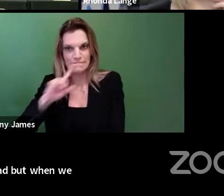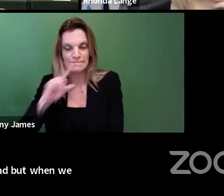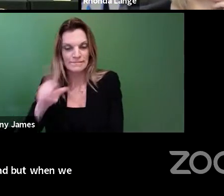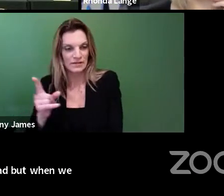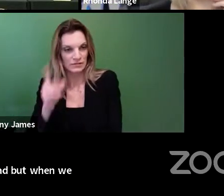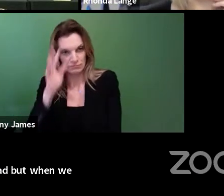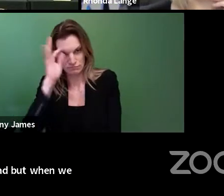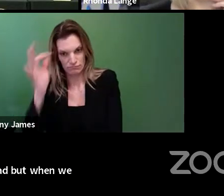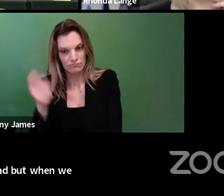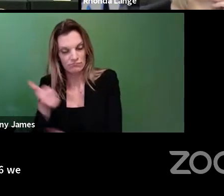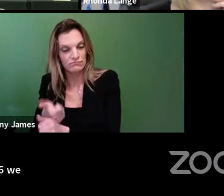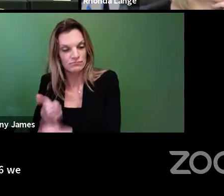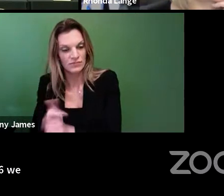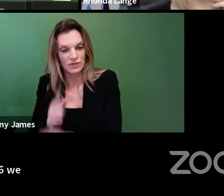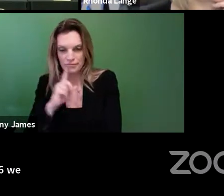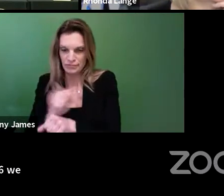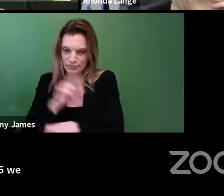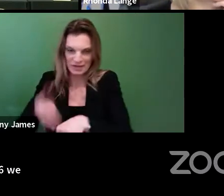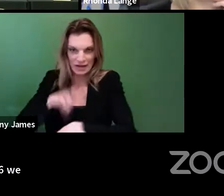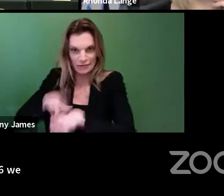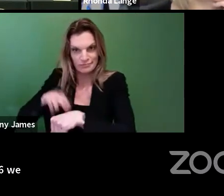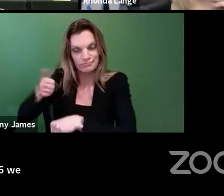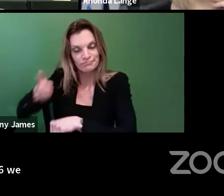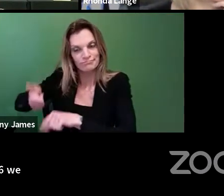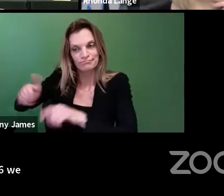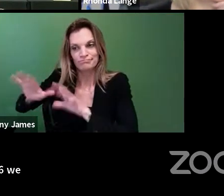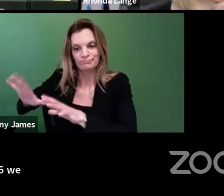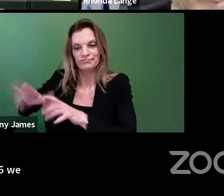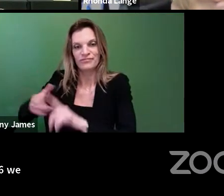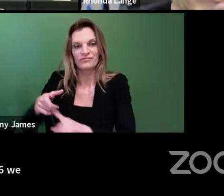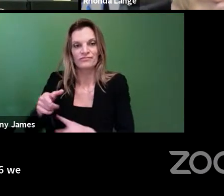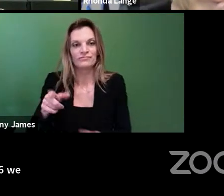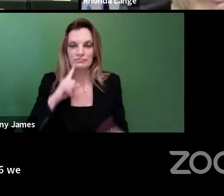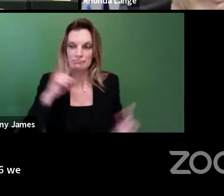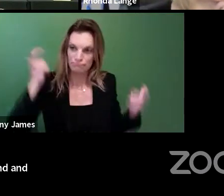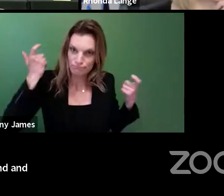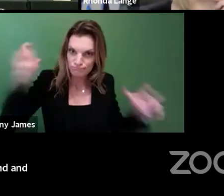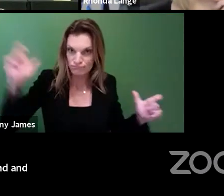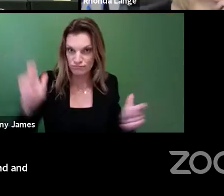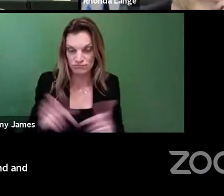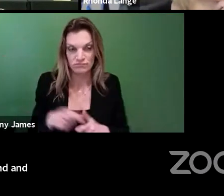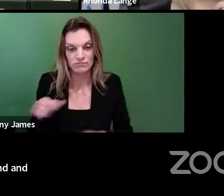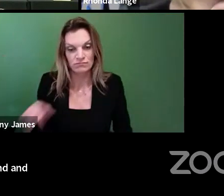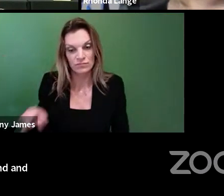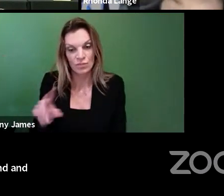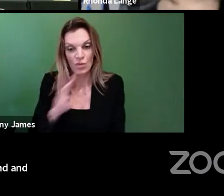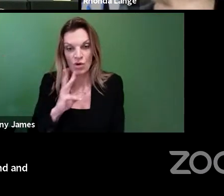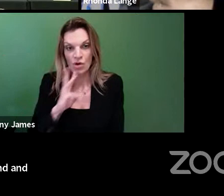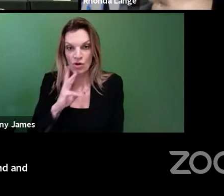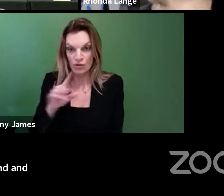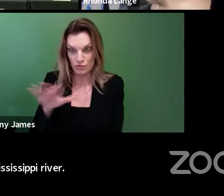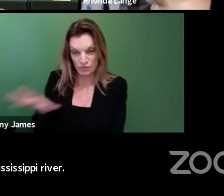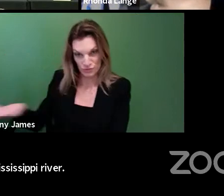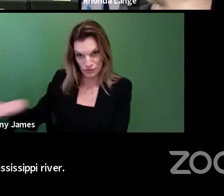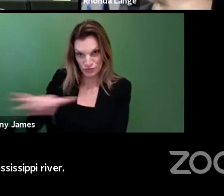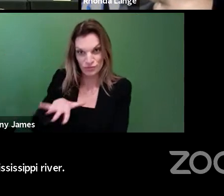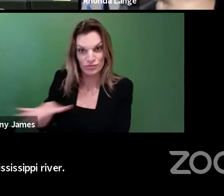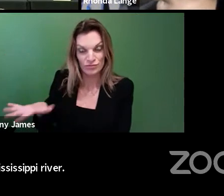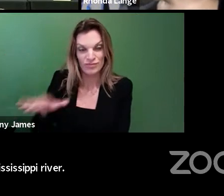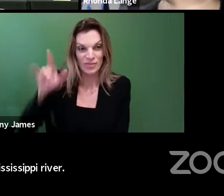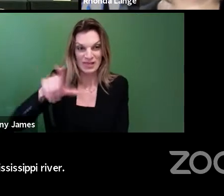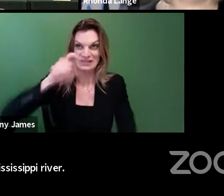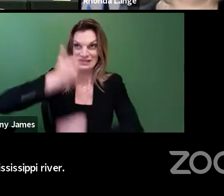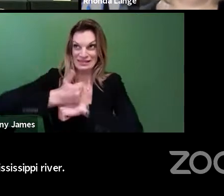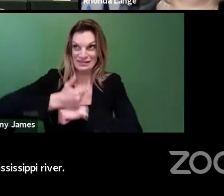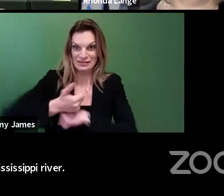dam east of the Mississippi River. The wall of water, when it hit where this building stands today, would have been